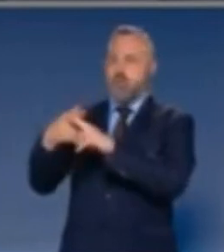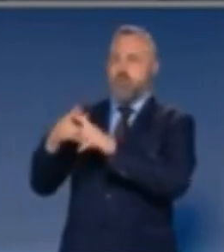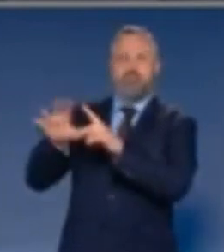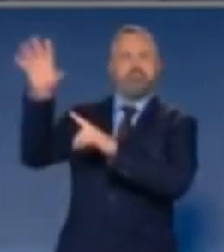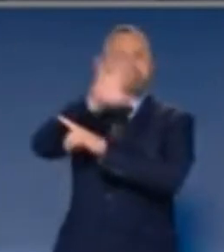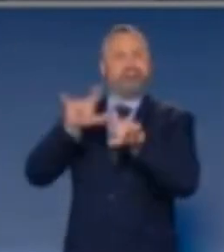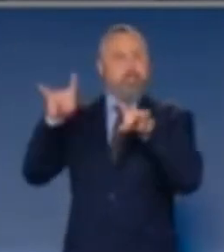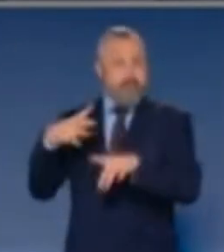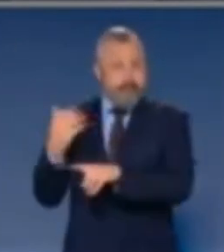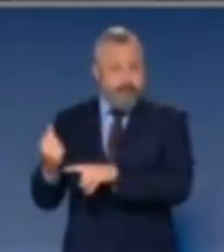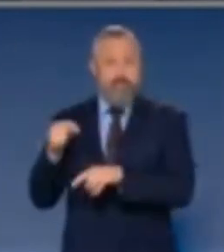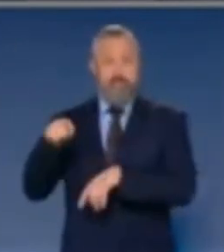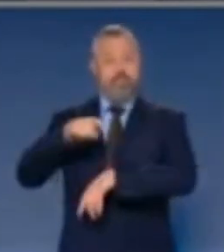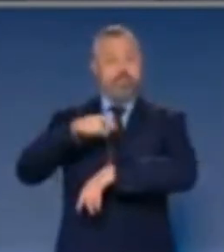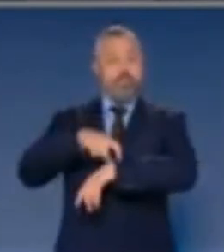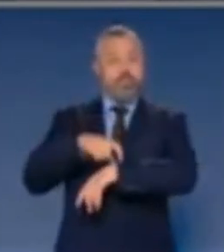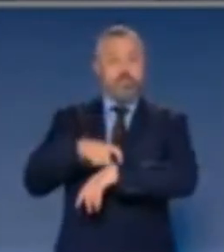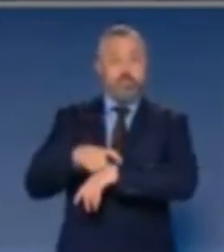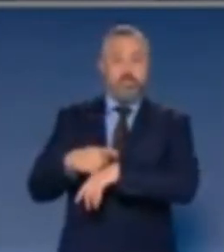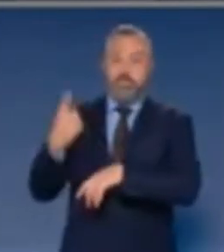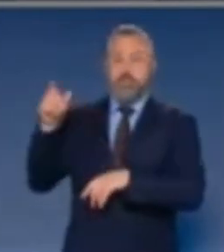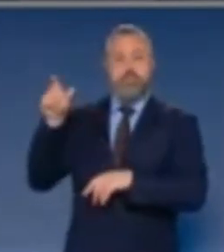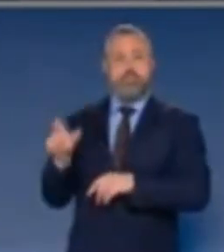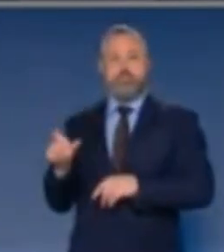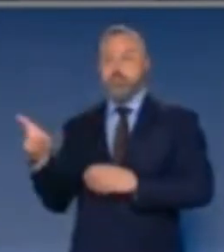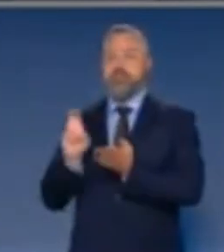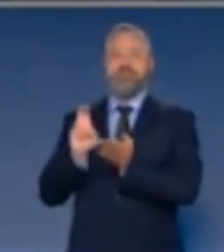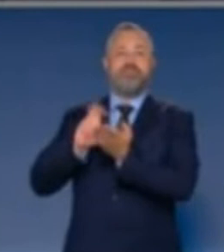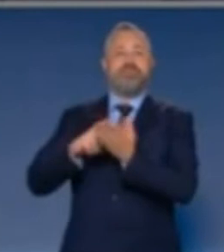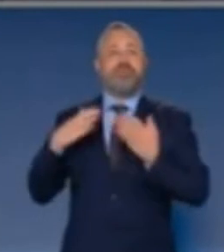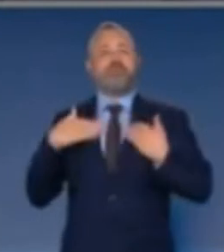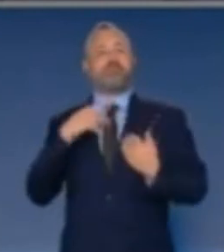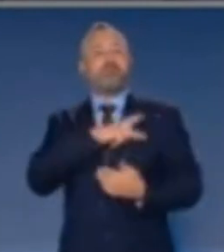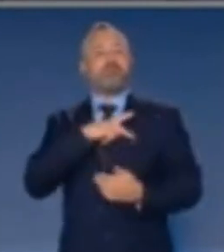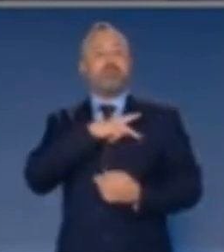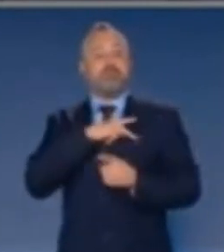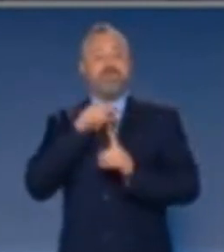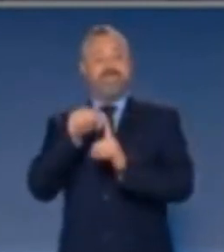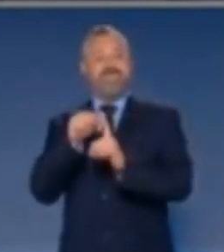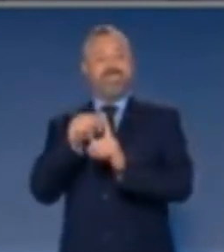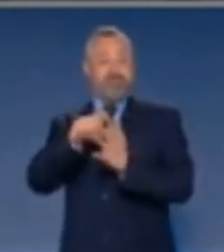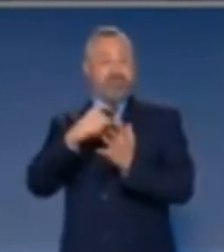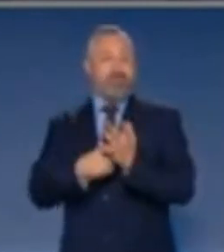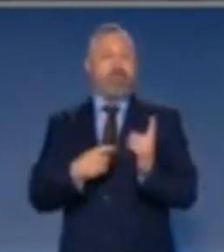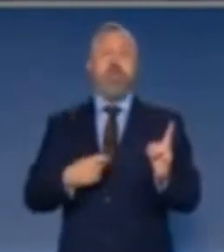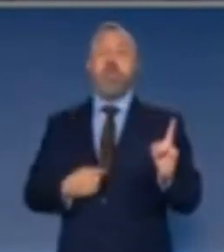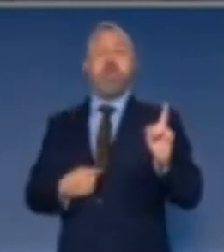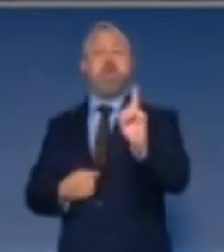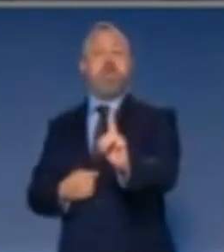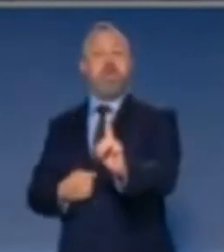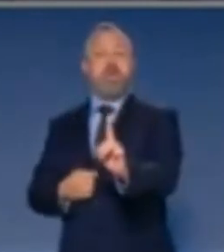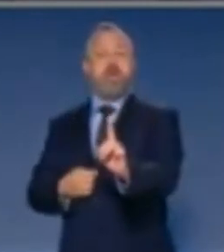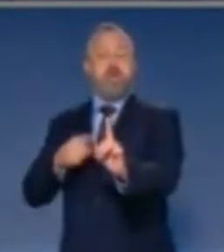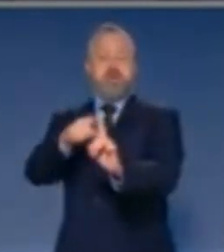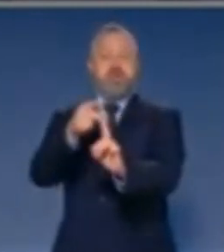of the team who was a registered health professional was the doctor who administered the vaccine. But should that change now? Should